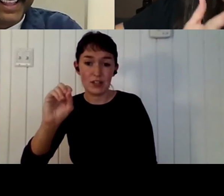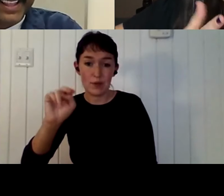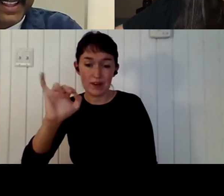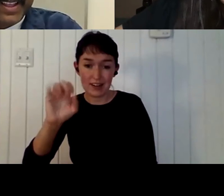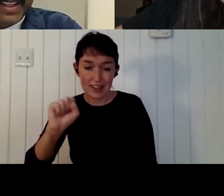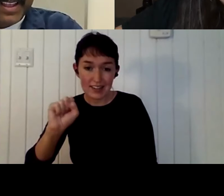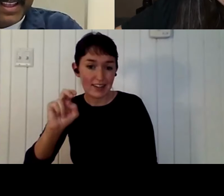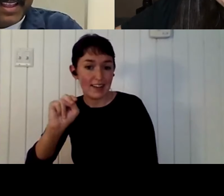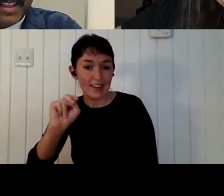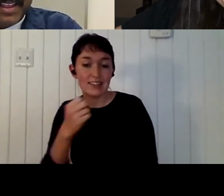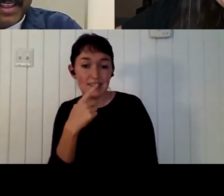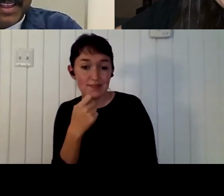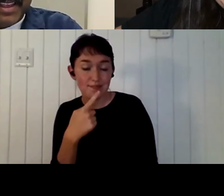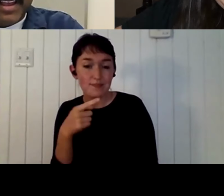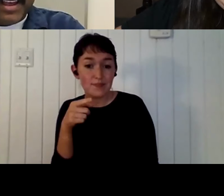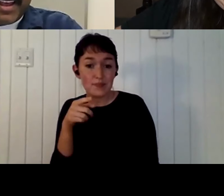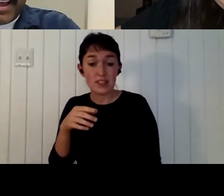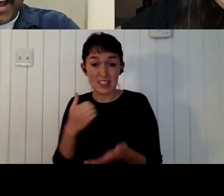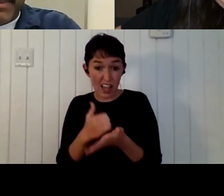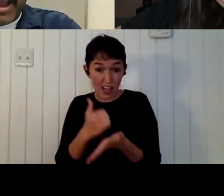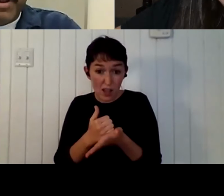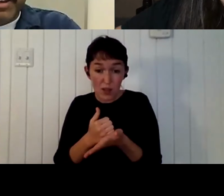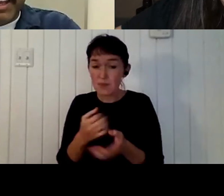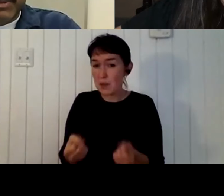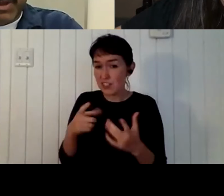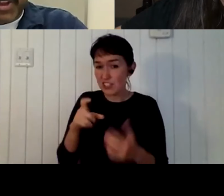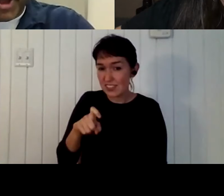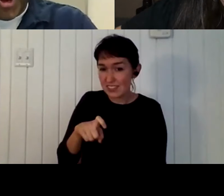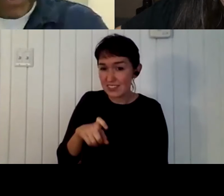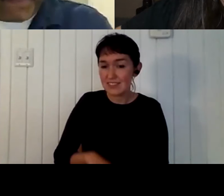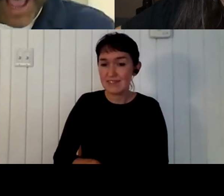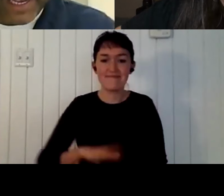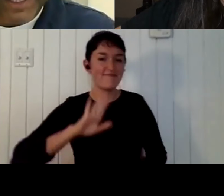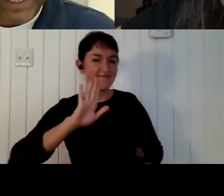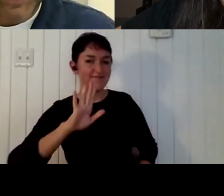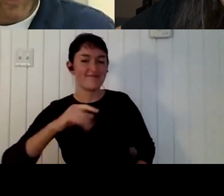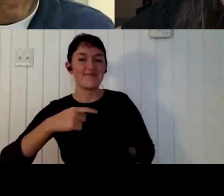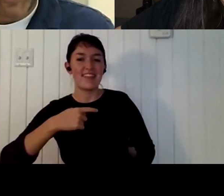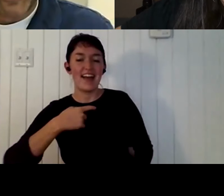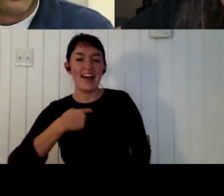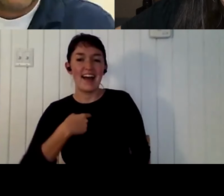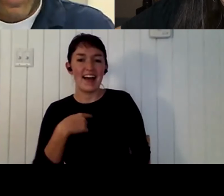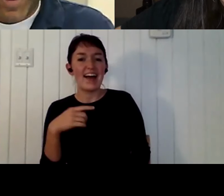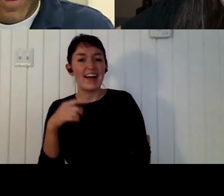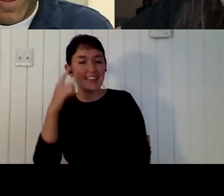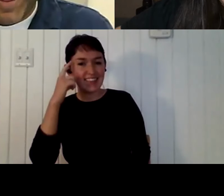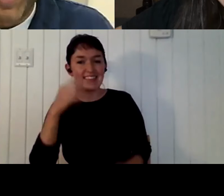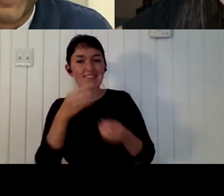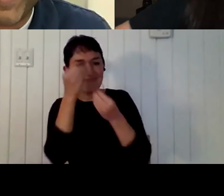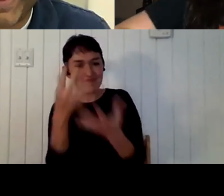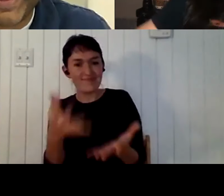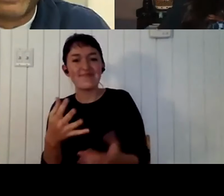And if so, how much do you need? I'm going to take this one with a hard pass. Ask your doctor.